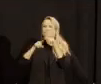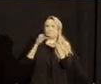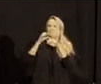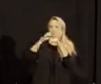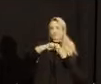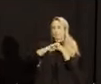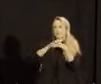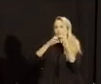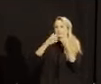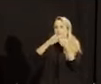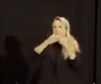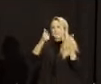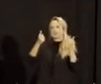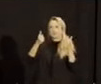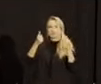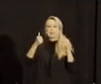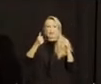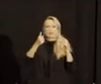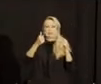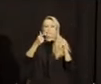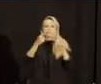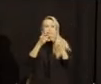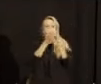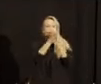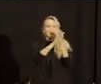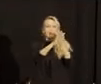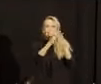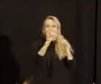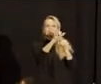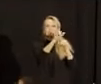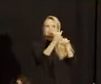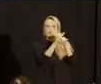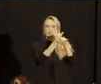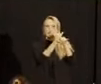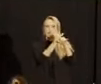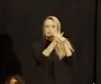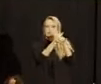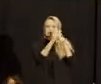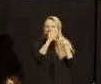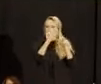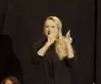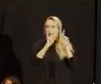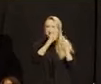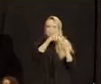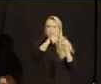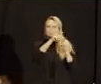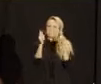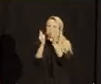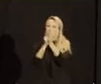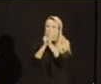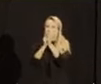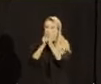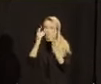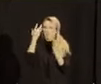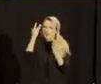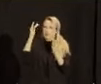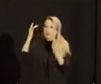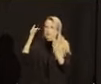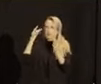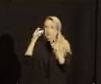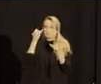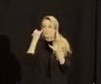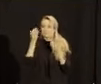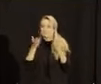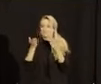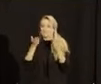or institutionalize disabled people when services can be provided in the community. So let's talk about